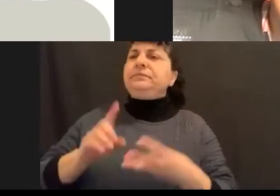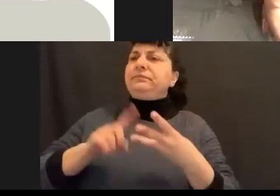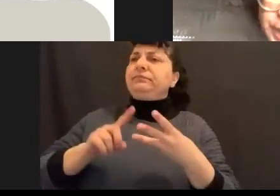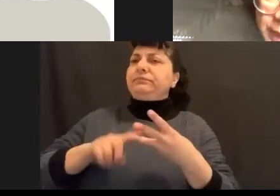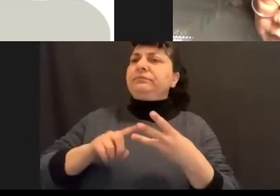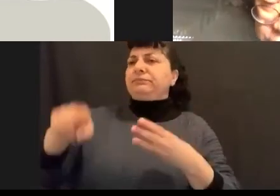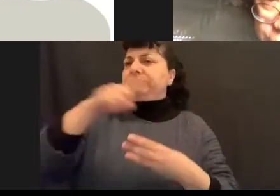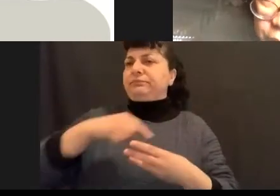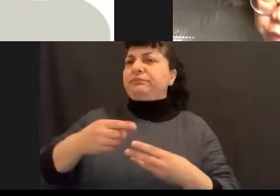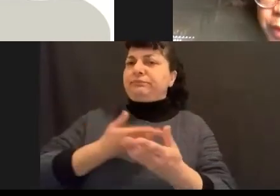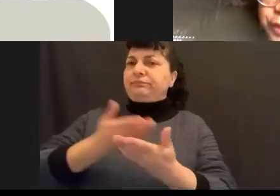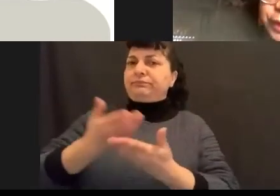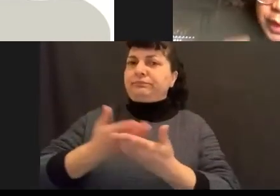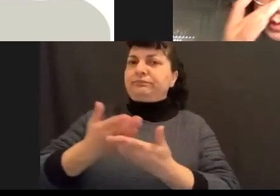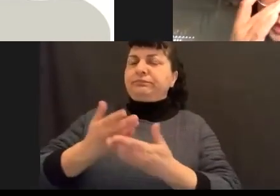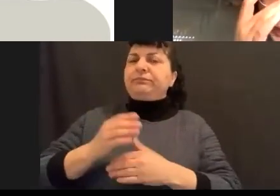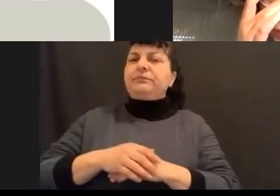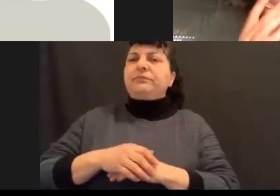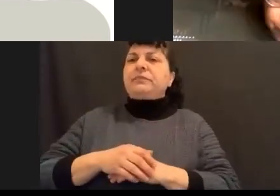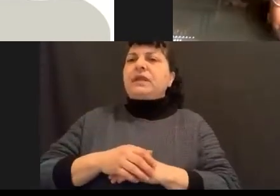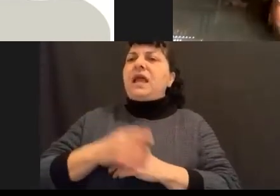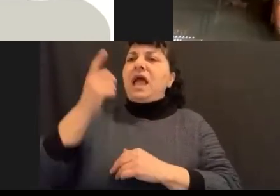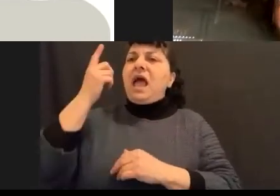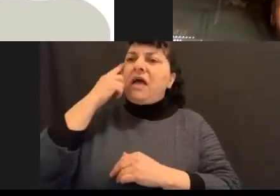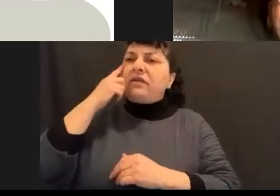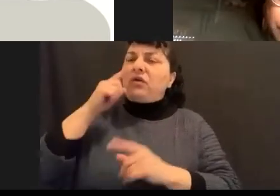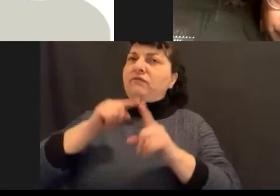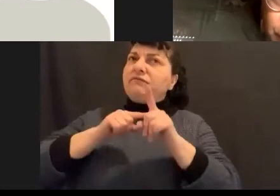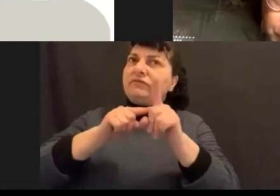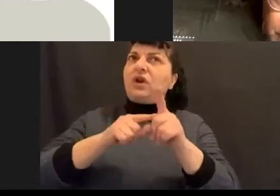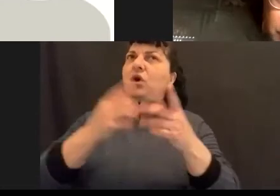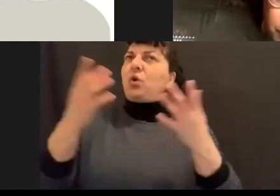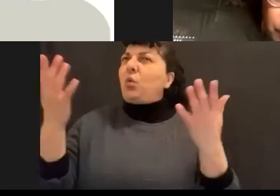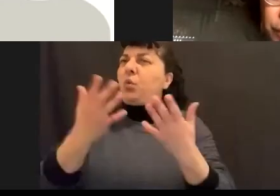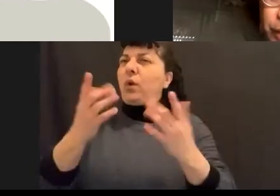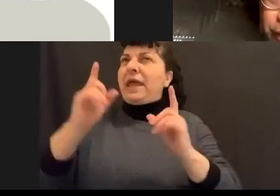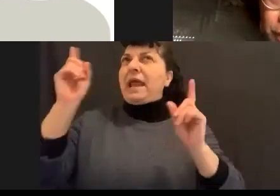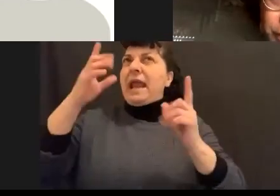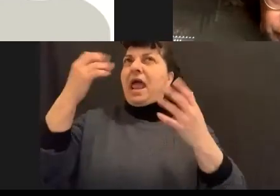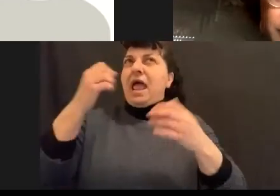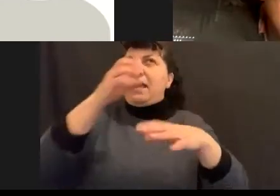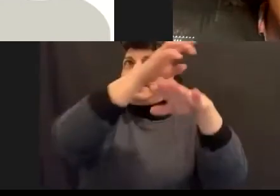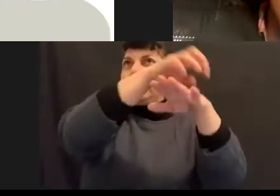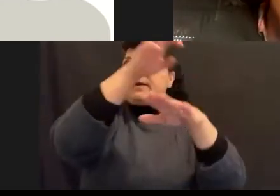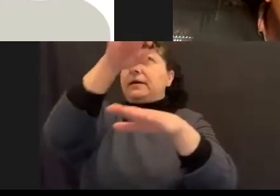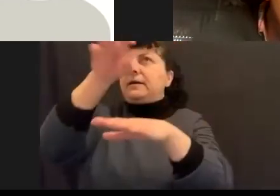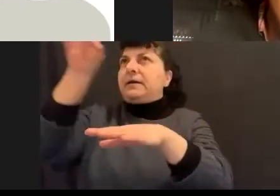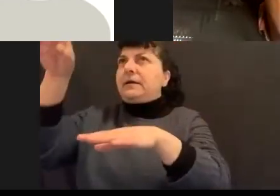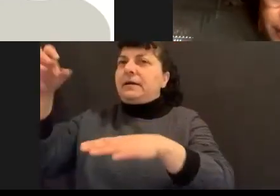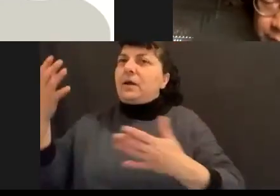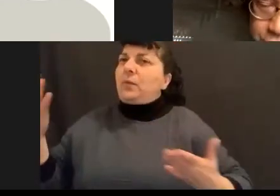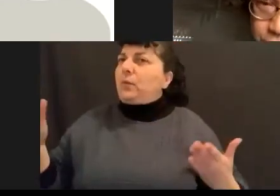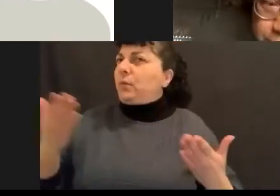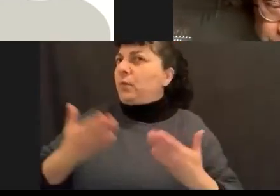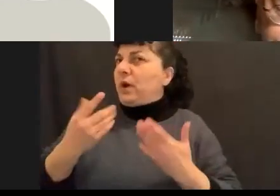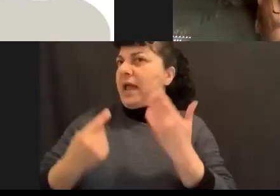conversation, being across those exposure sites and making sure you follow the guidance that's associated with those exposure sites is really important.